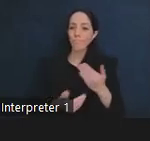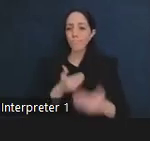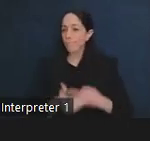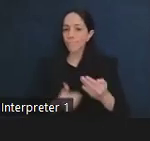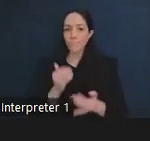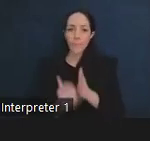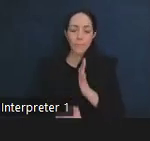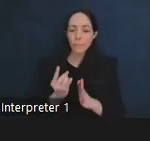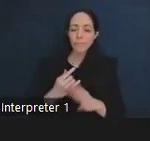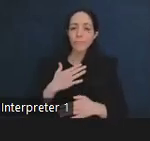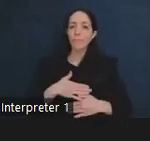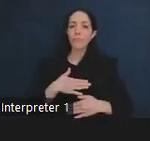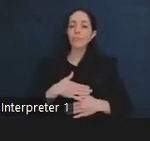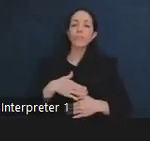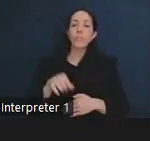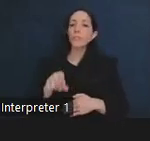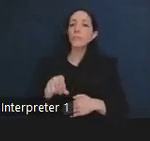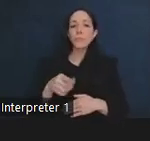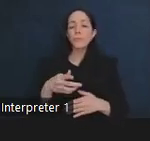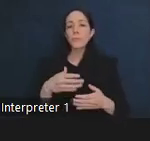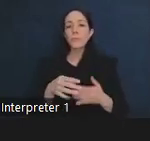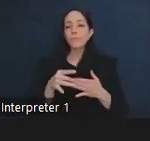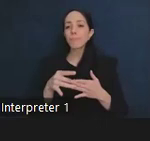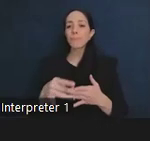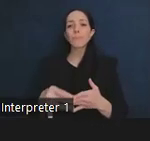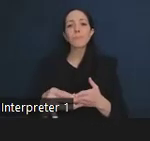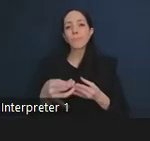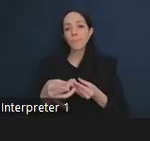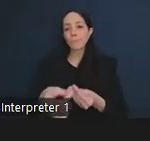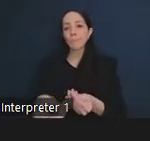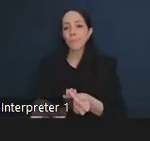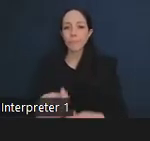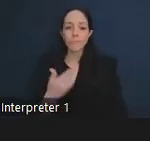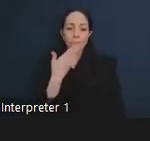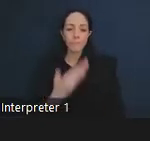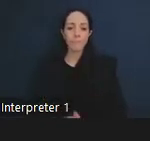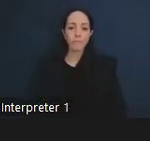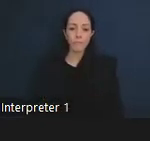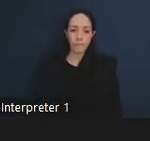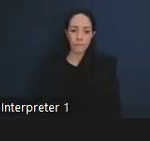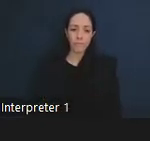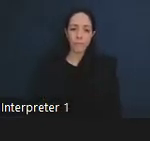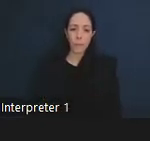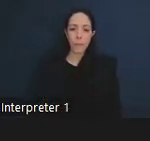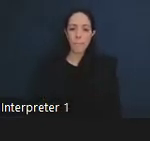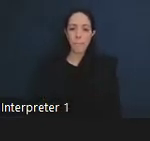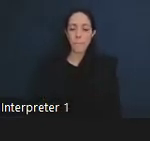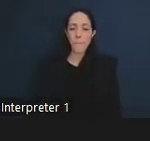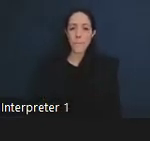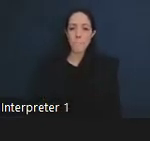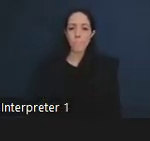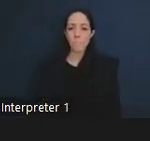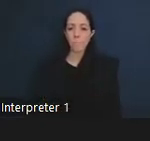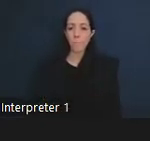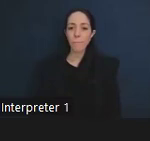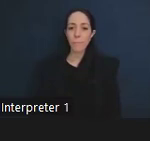I appreciate that you swum so elegantly. So in the spirit